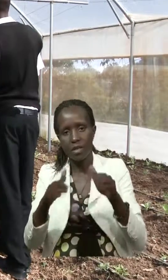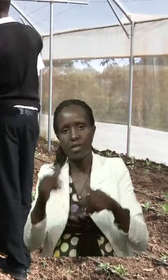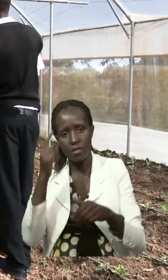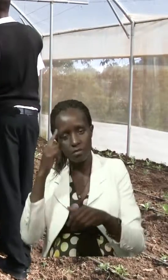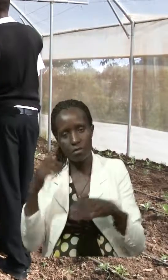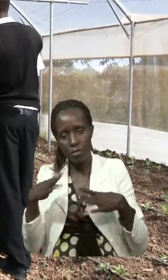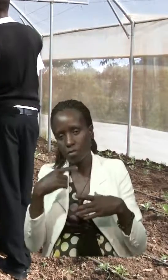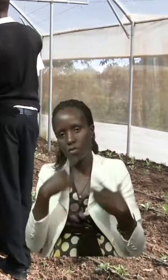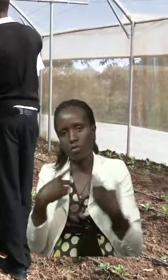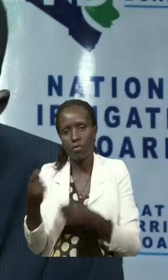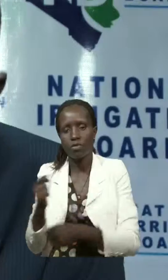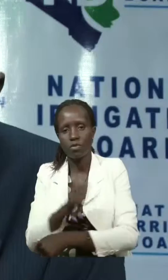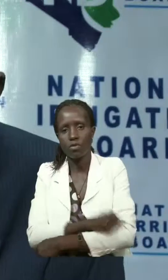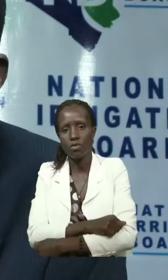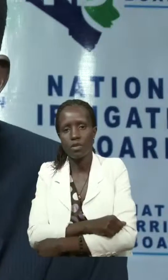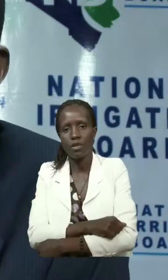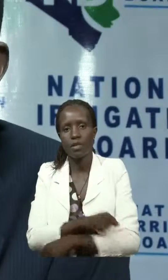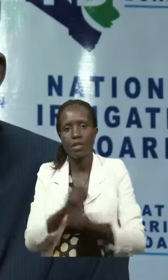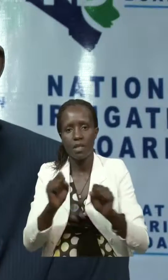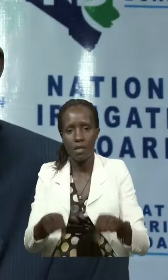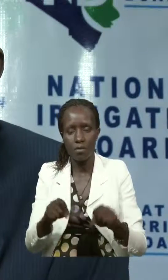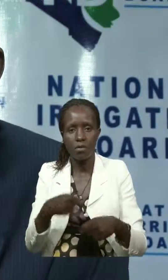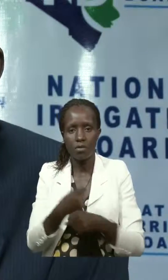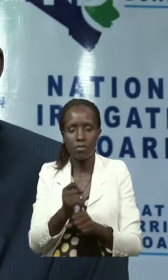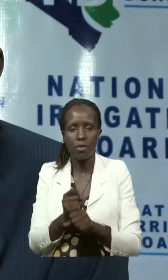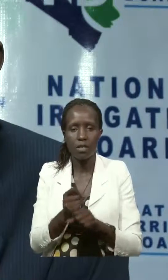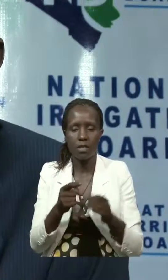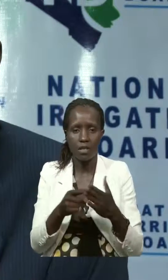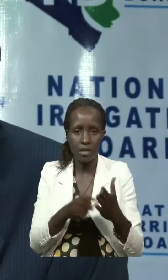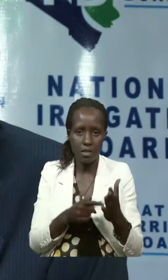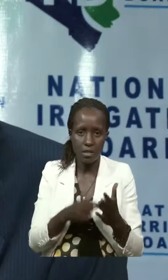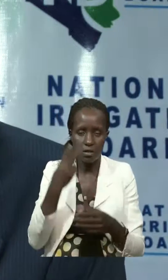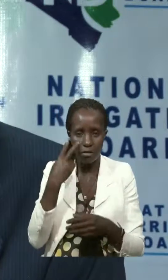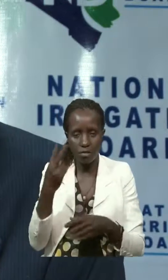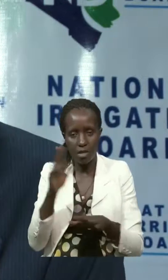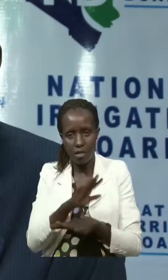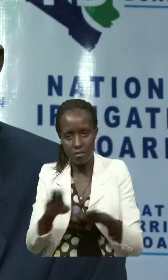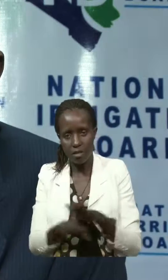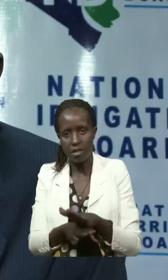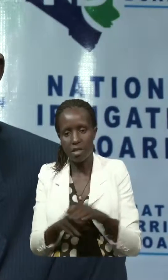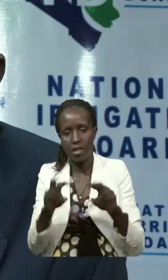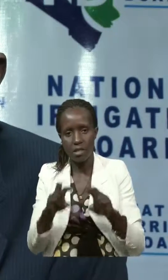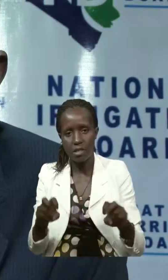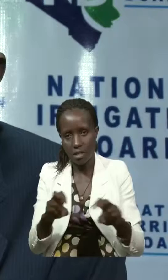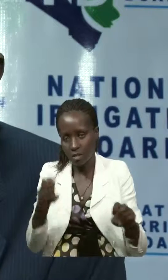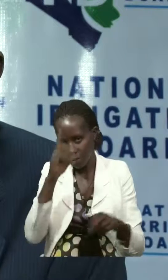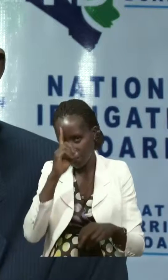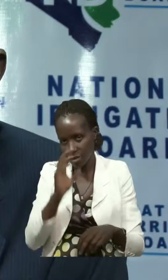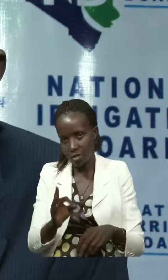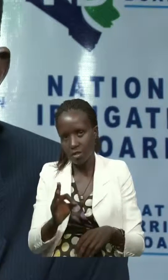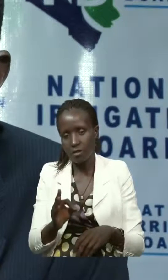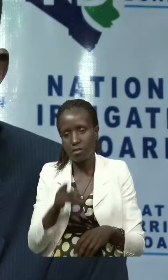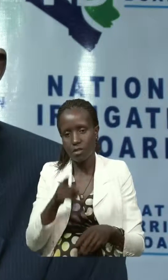Israel, agriculture is for the educated, and they're able to make details. They're able to look at everything,